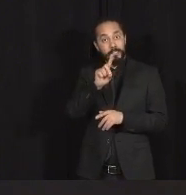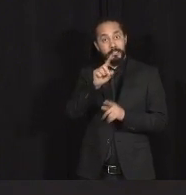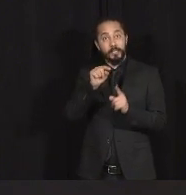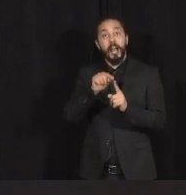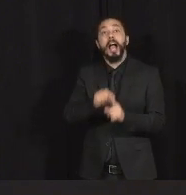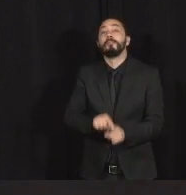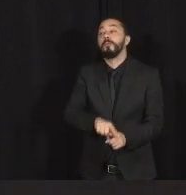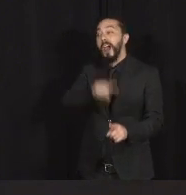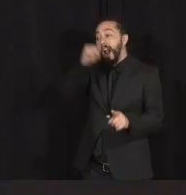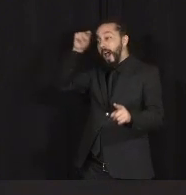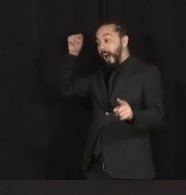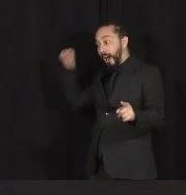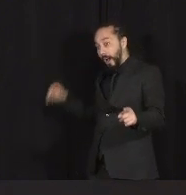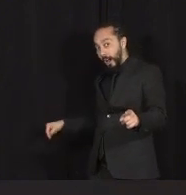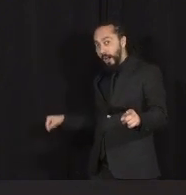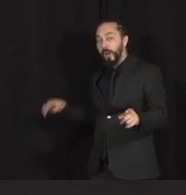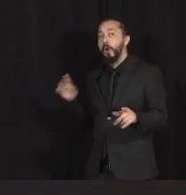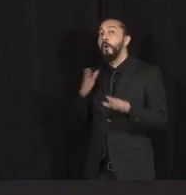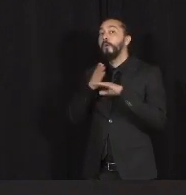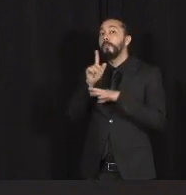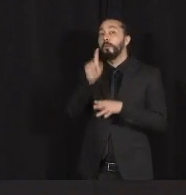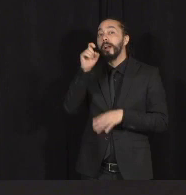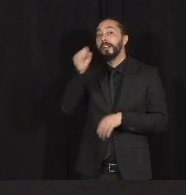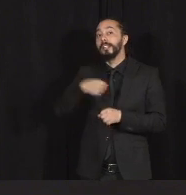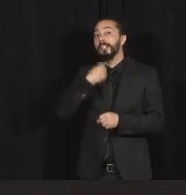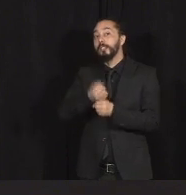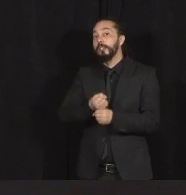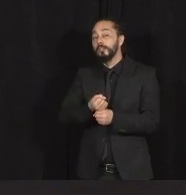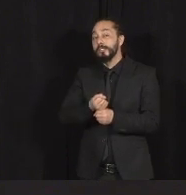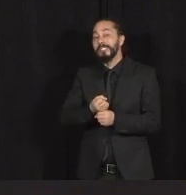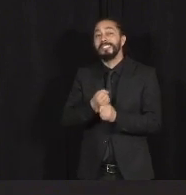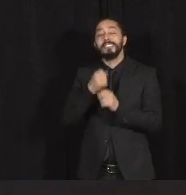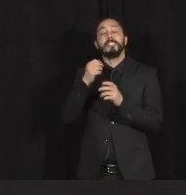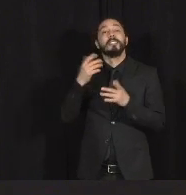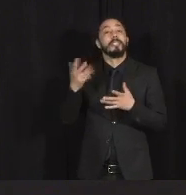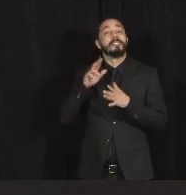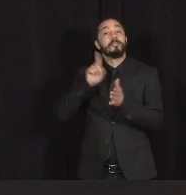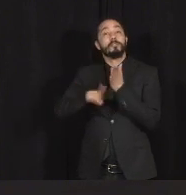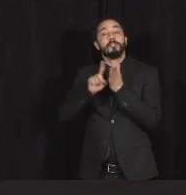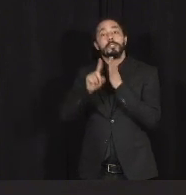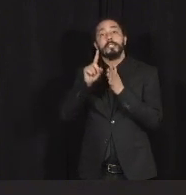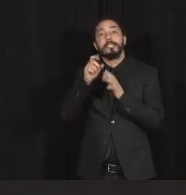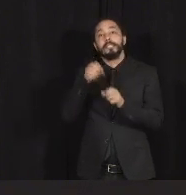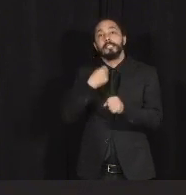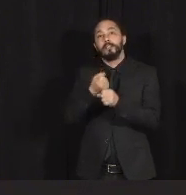pandemic of 1918, when some places did